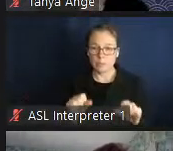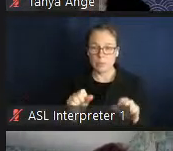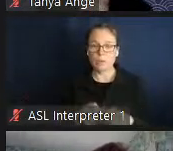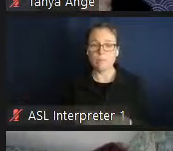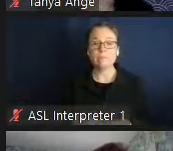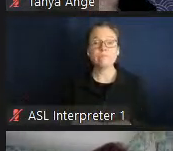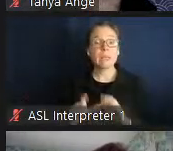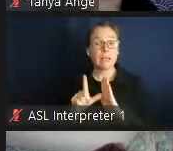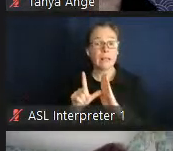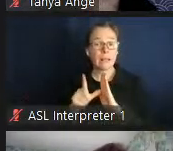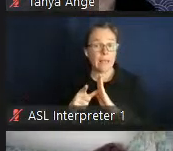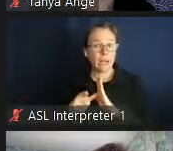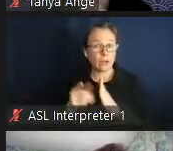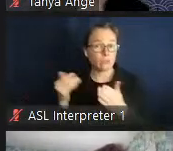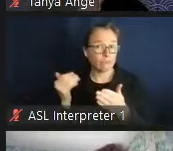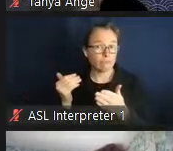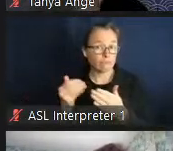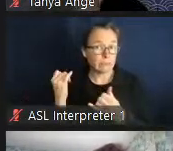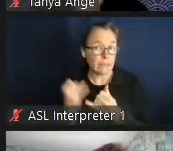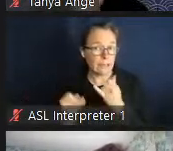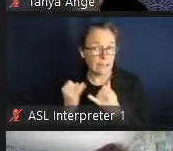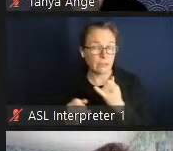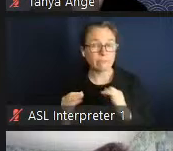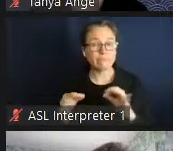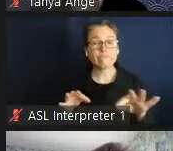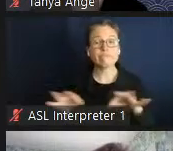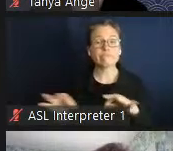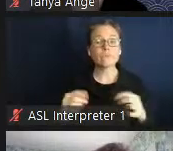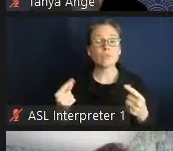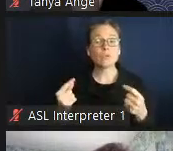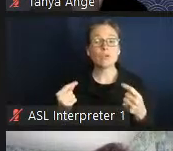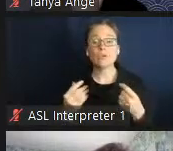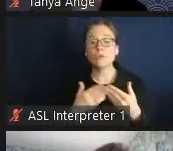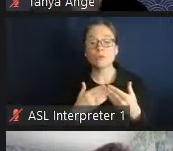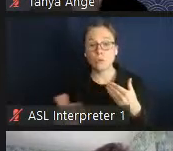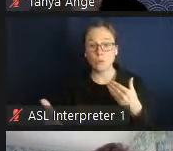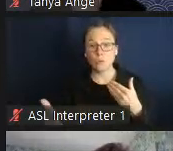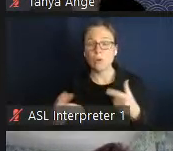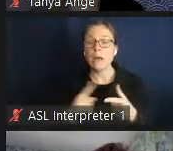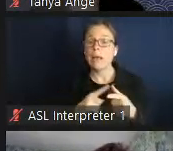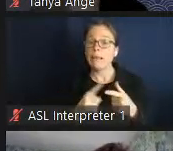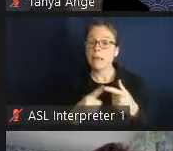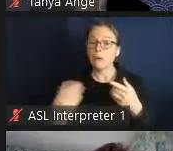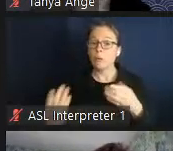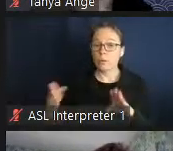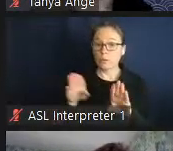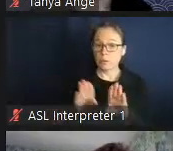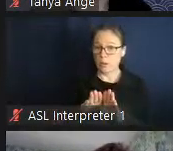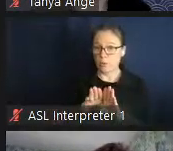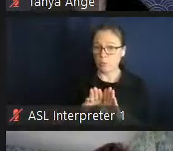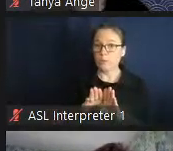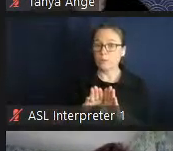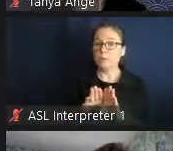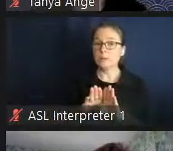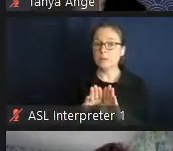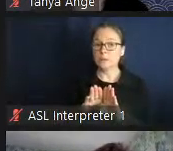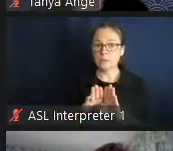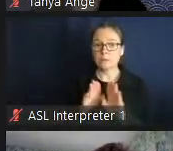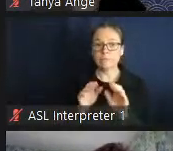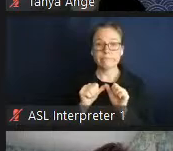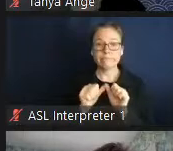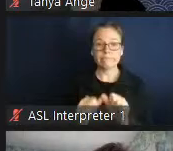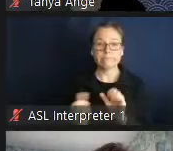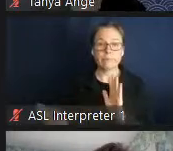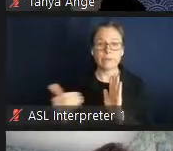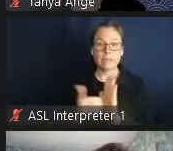little bit about the next steps, and then we'll close this meeting and continue it on May 12th, which